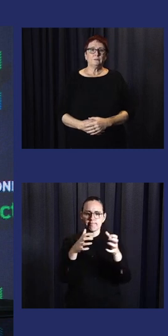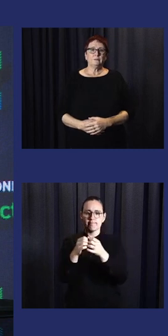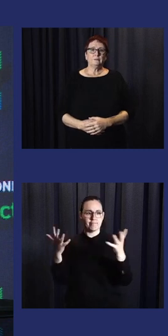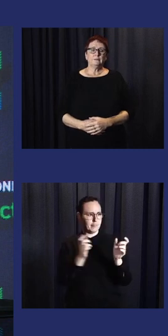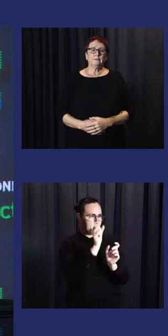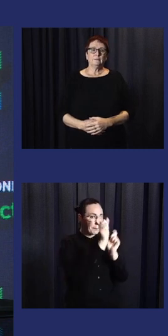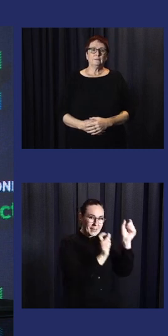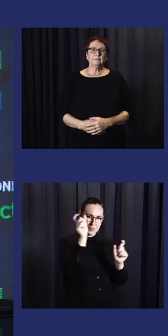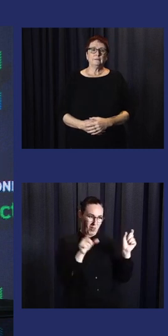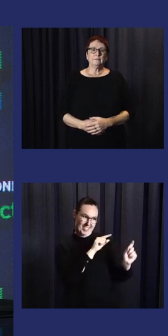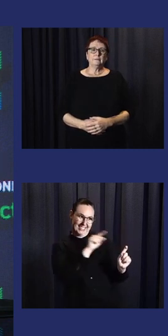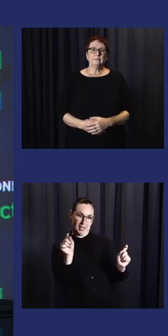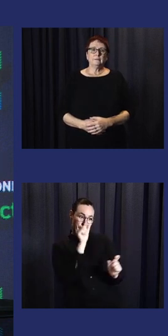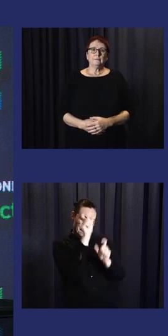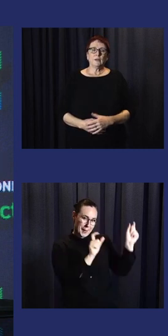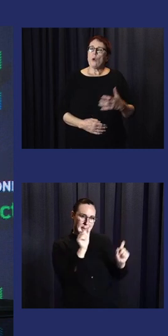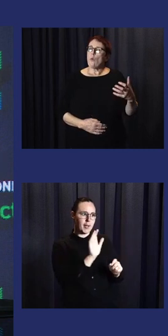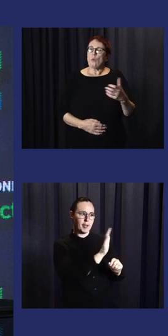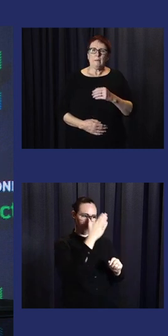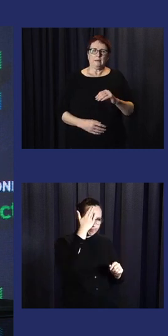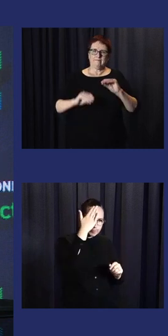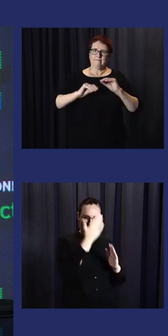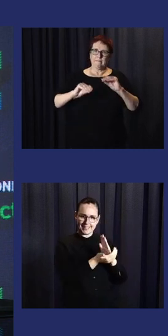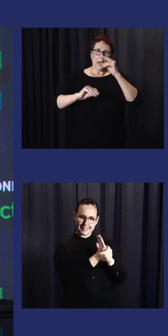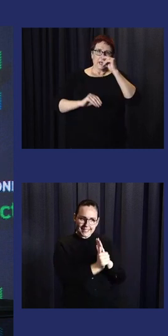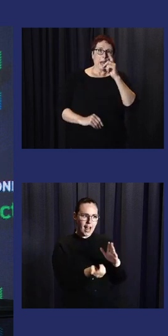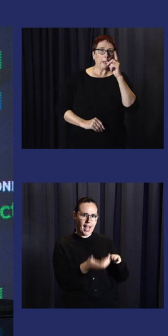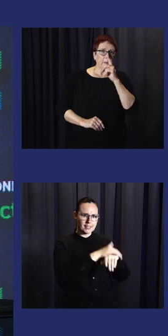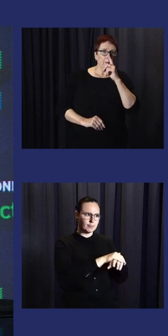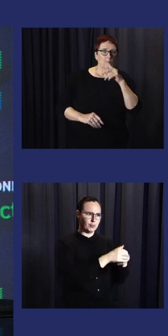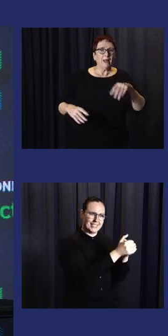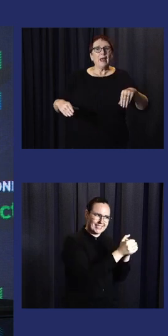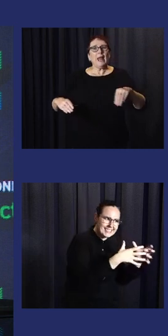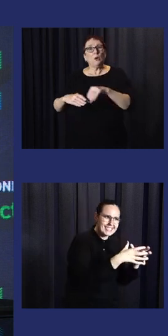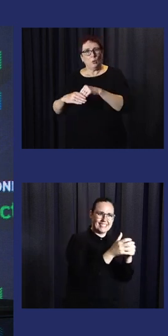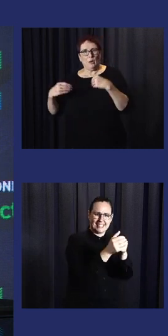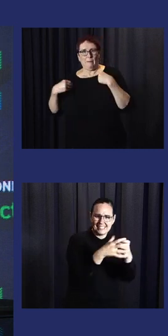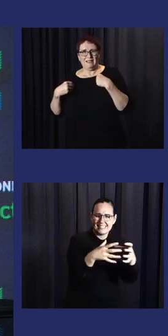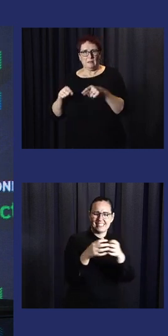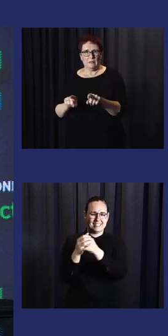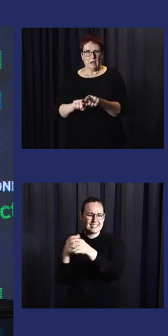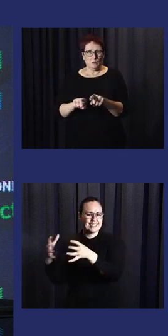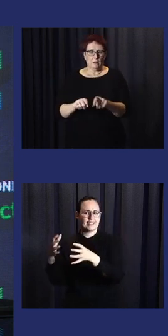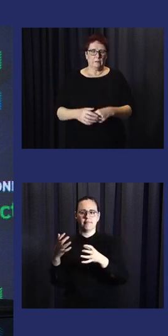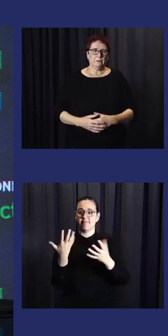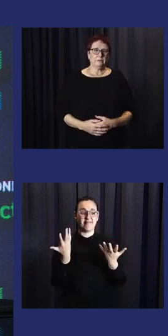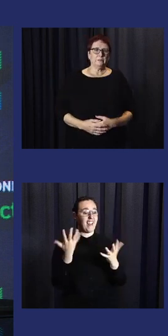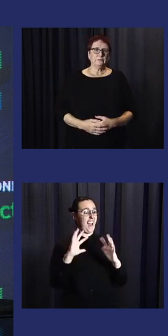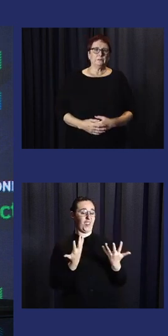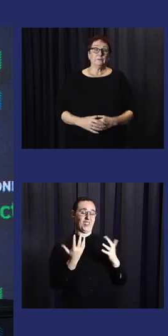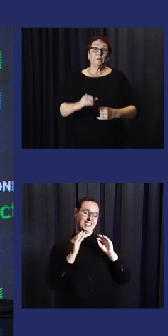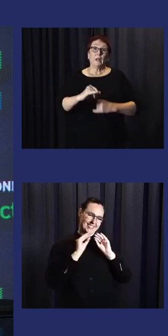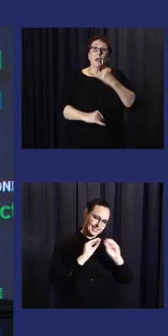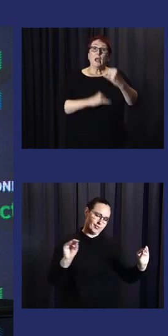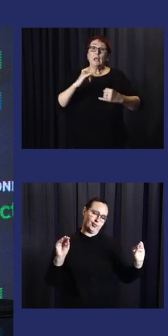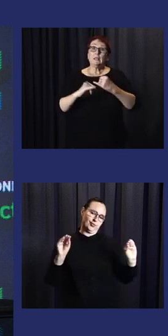public and youth education, including corporate sectors. The Indonesian Red Cross has just signed